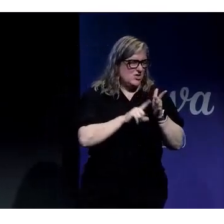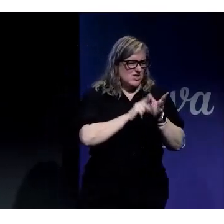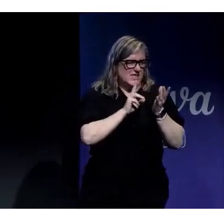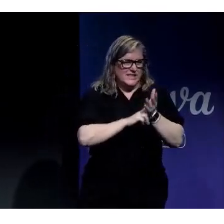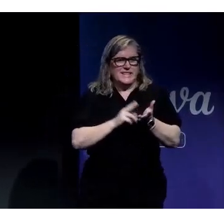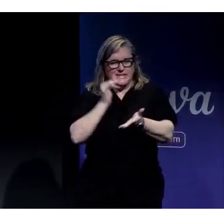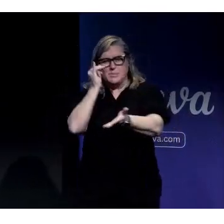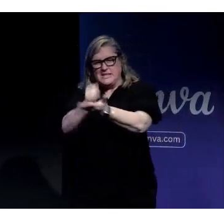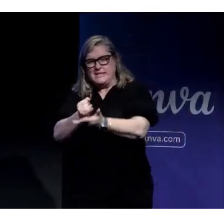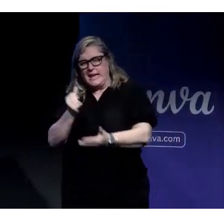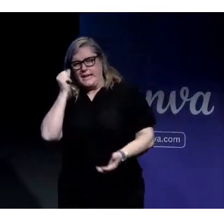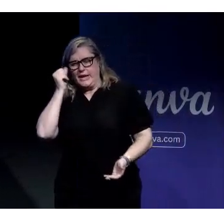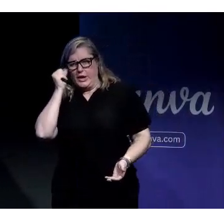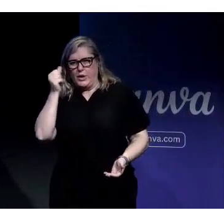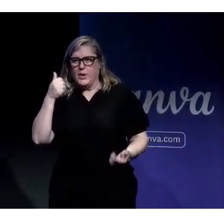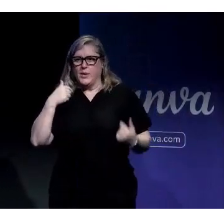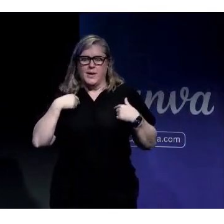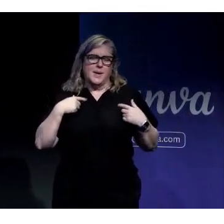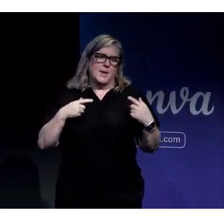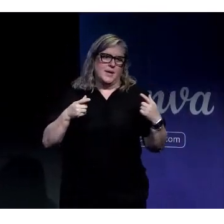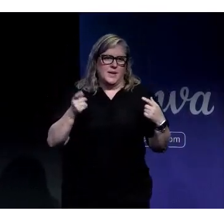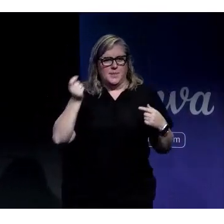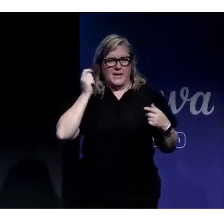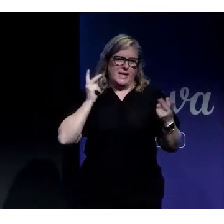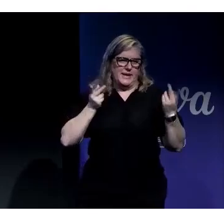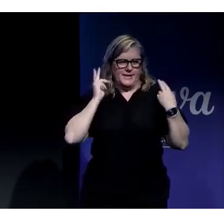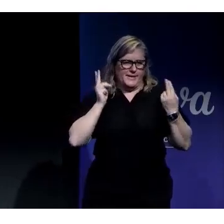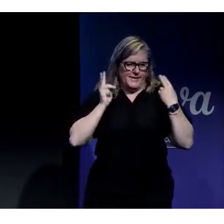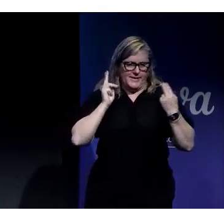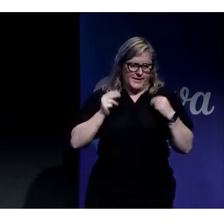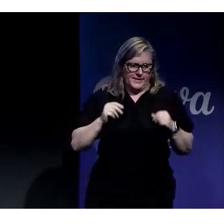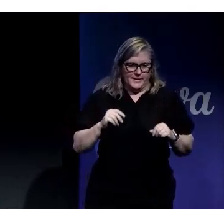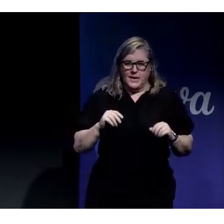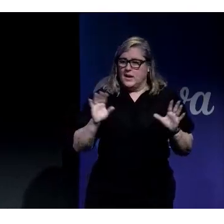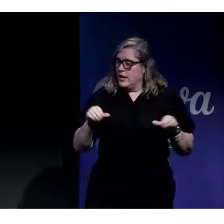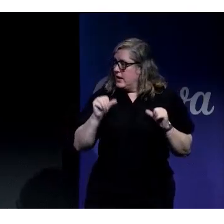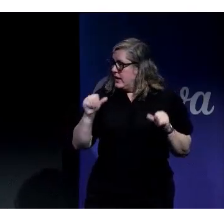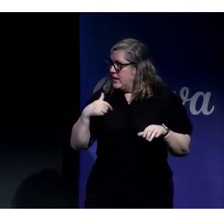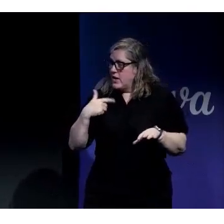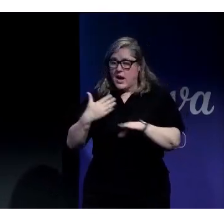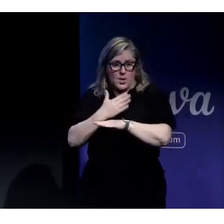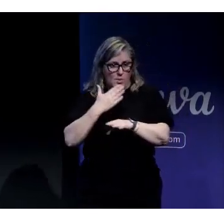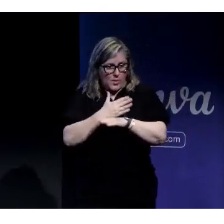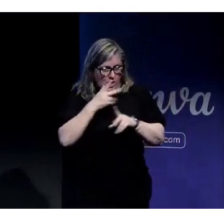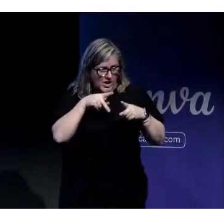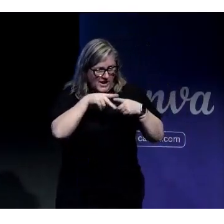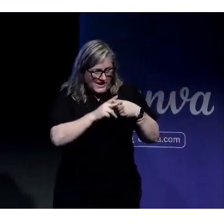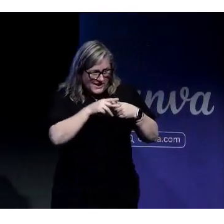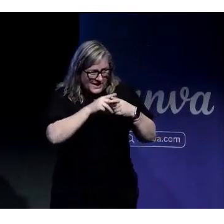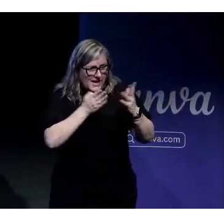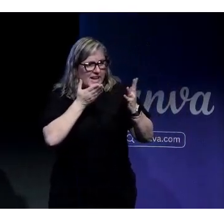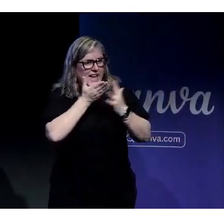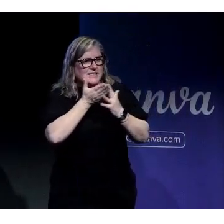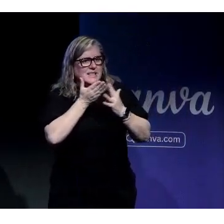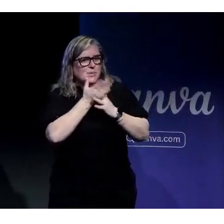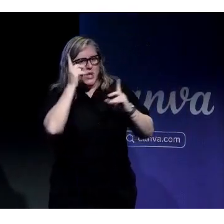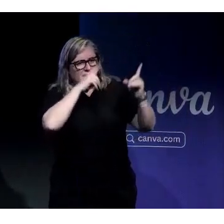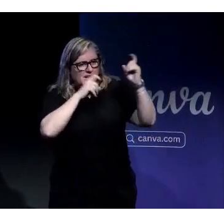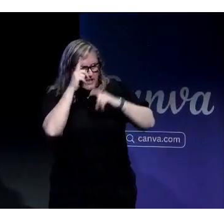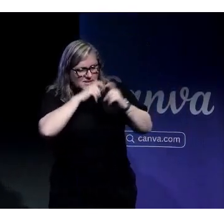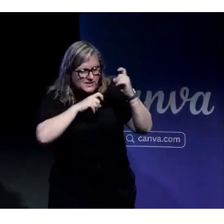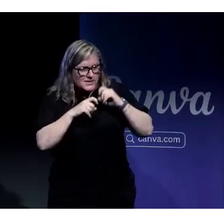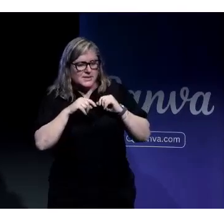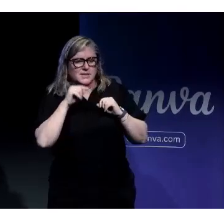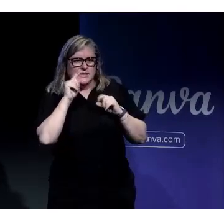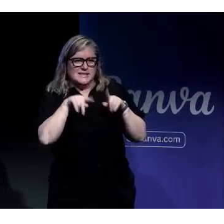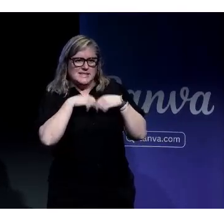know, but I did just get my hair did, so. I work as an engineer on the accessibility innovation team at Canva, where we are